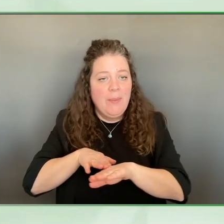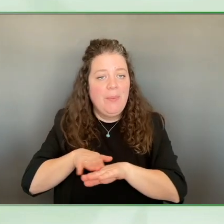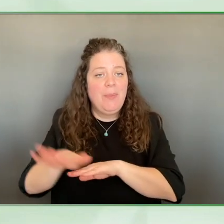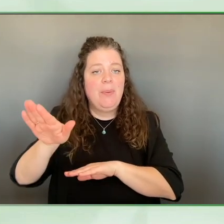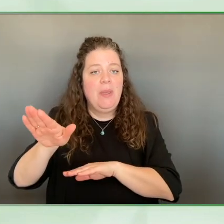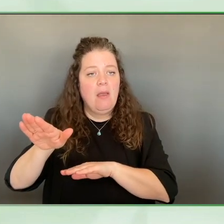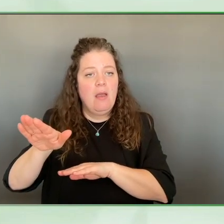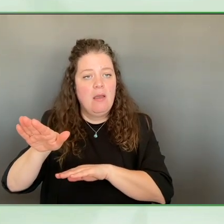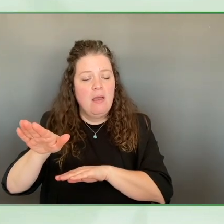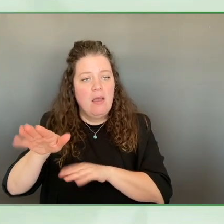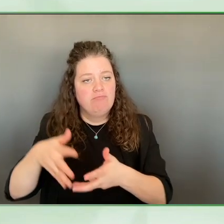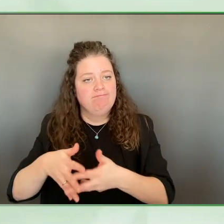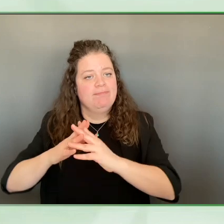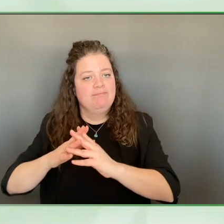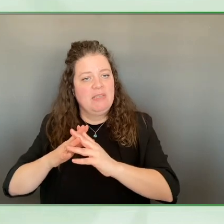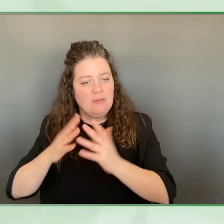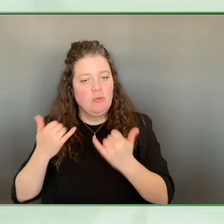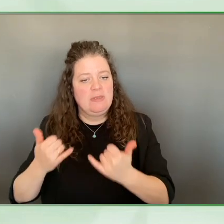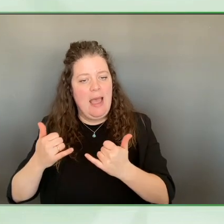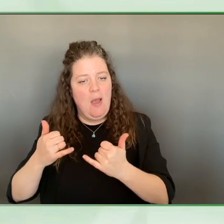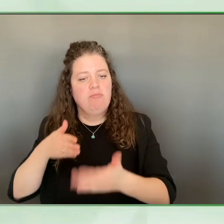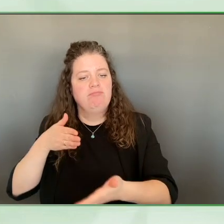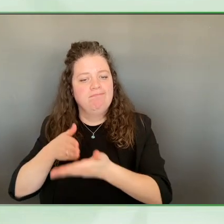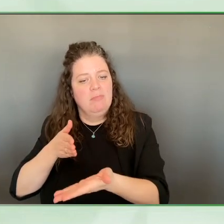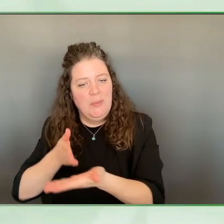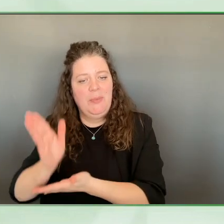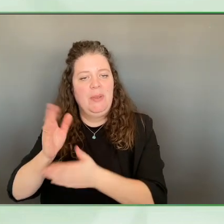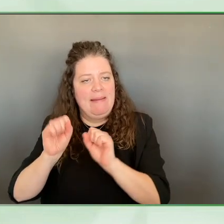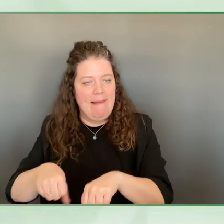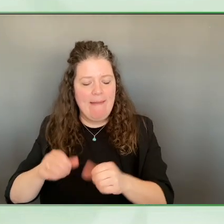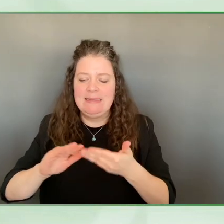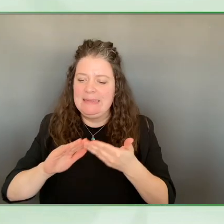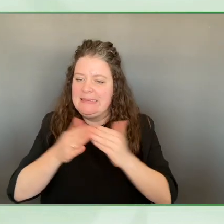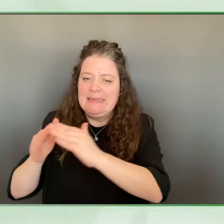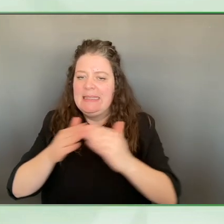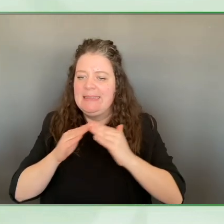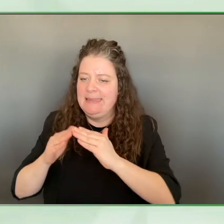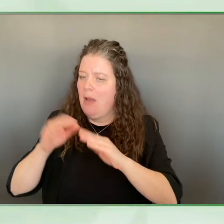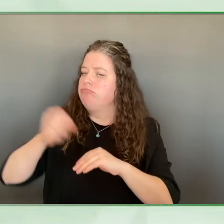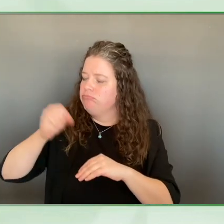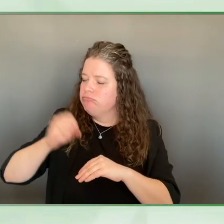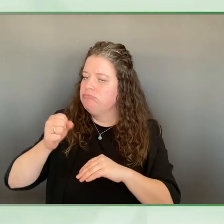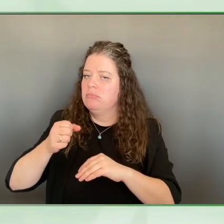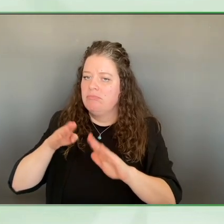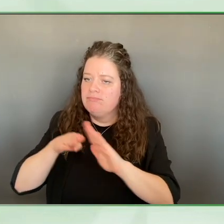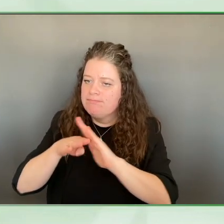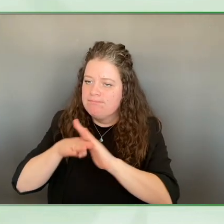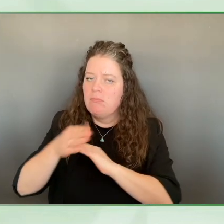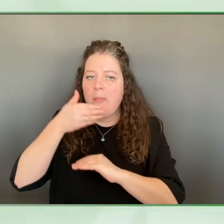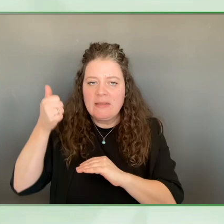each area in our city better, with accessible ramps, accessible bathrooms, and yeah.